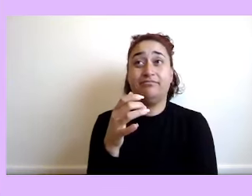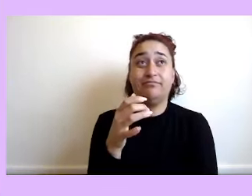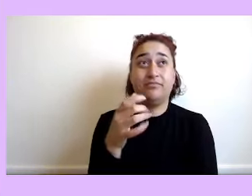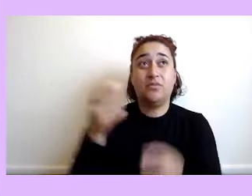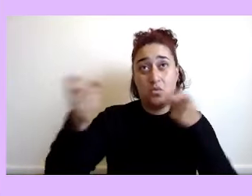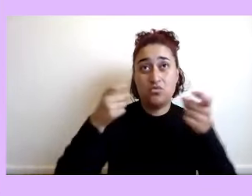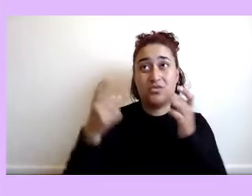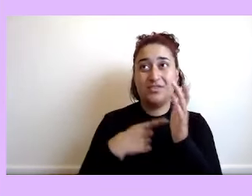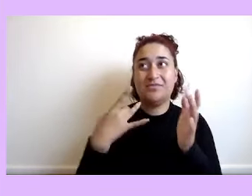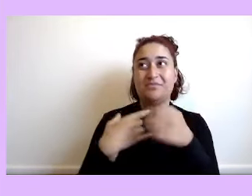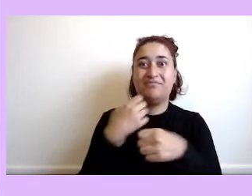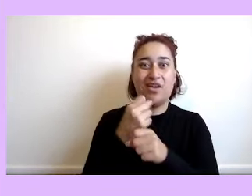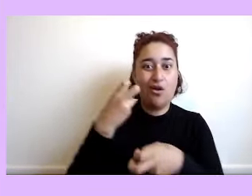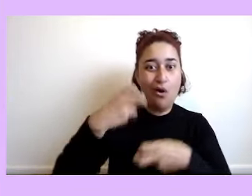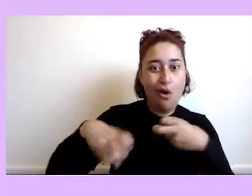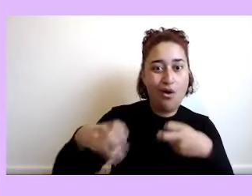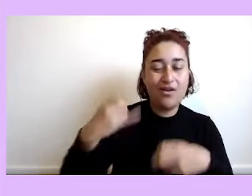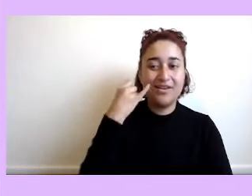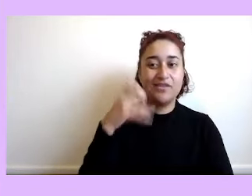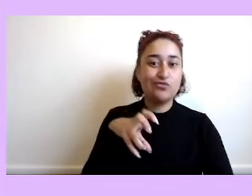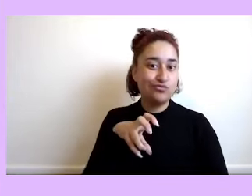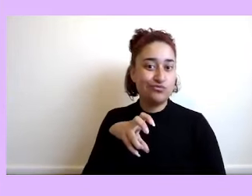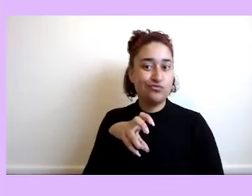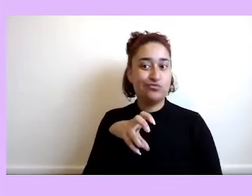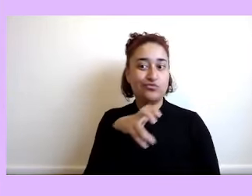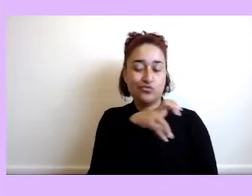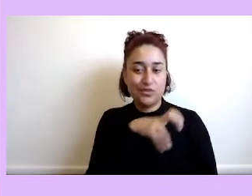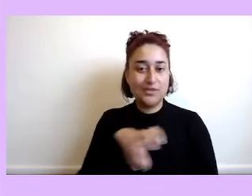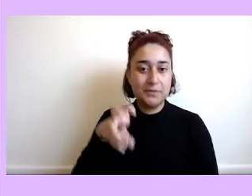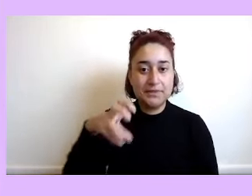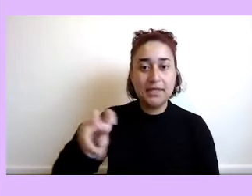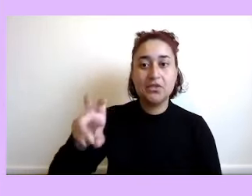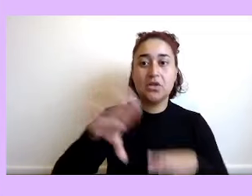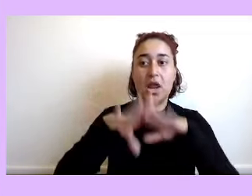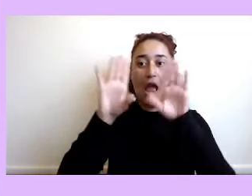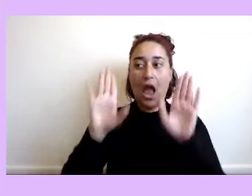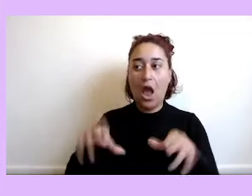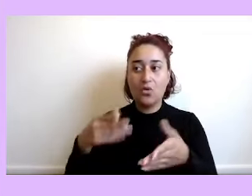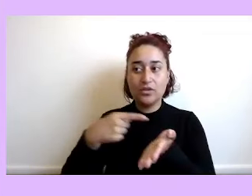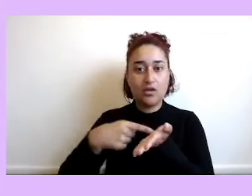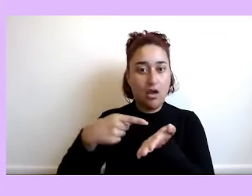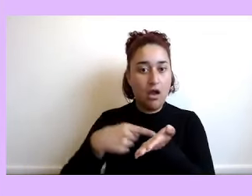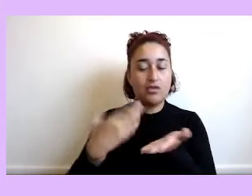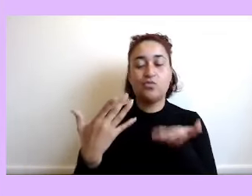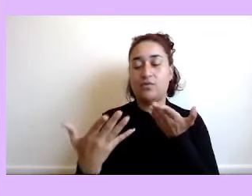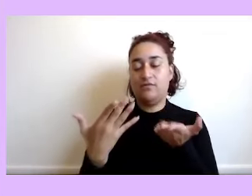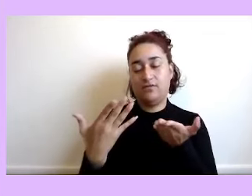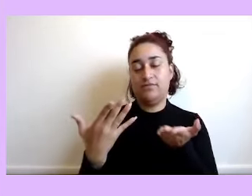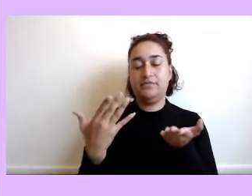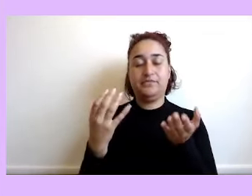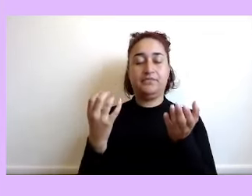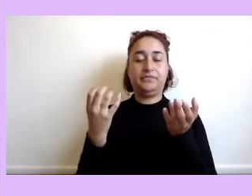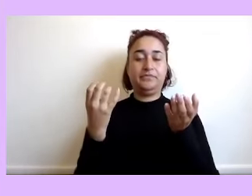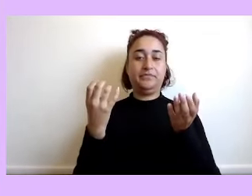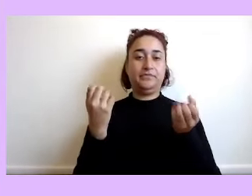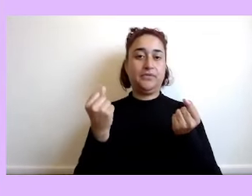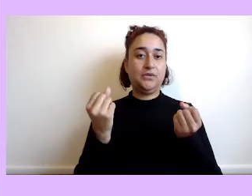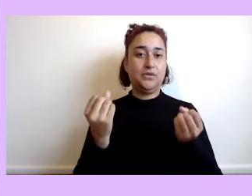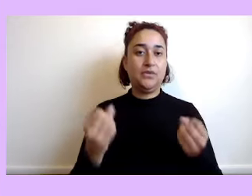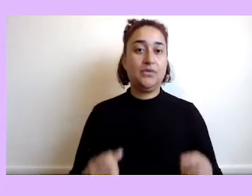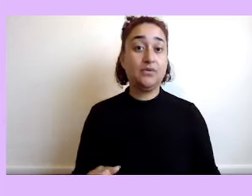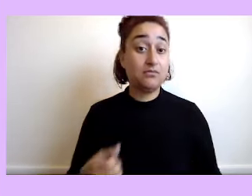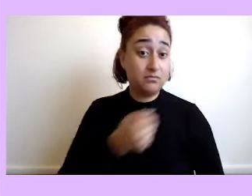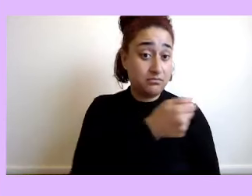extra hard, whether that's transportation or housing costs, whatever it might be. And so, even at the Strand, like wanting